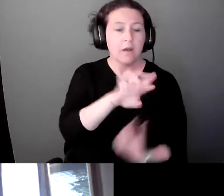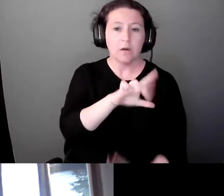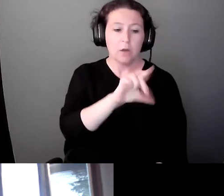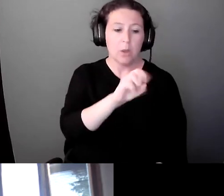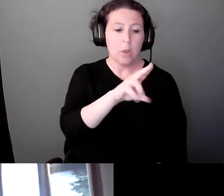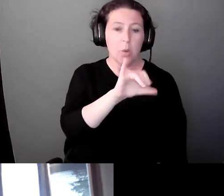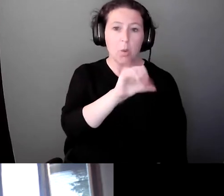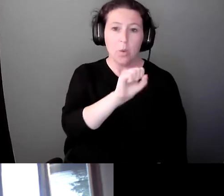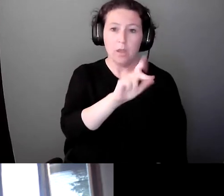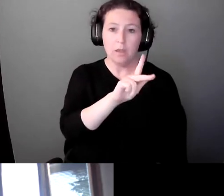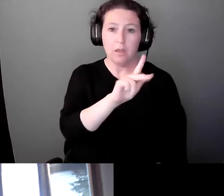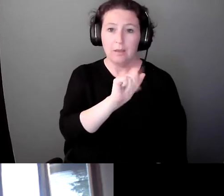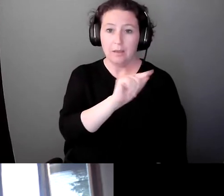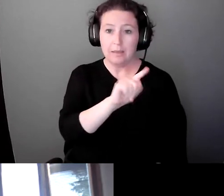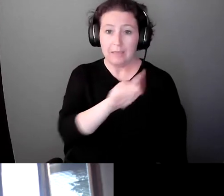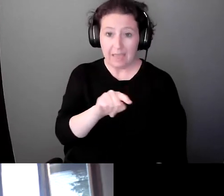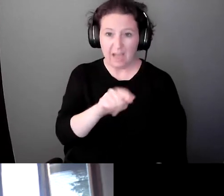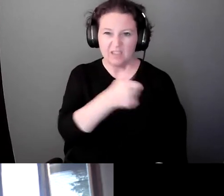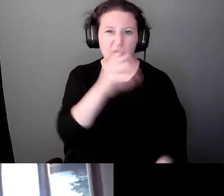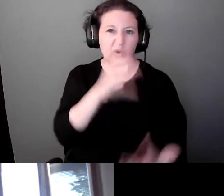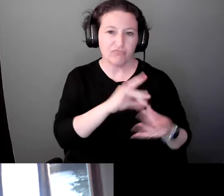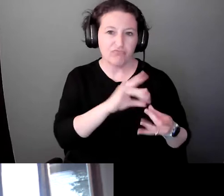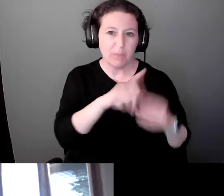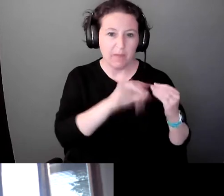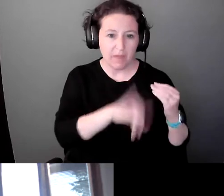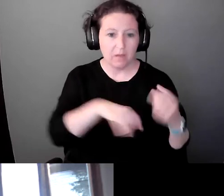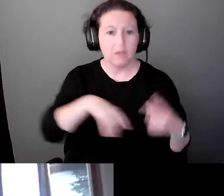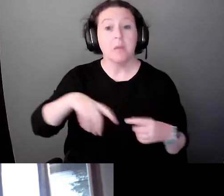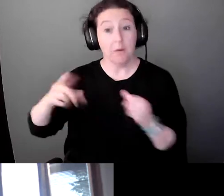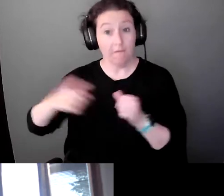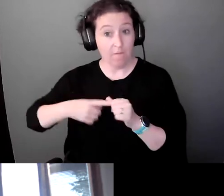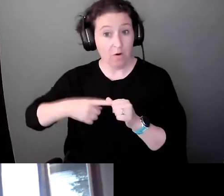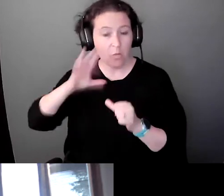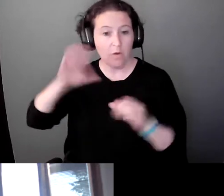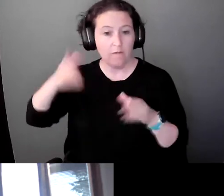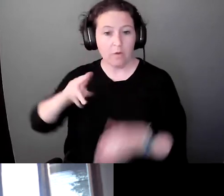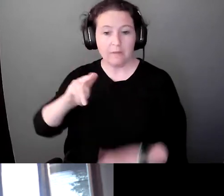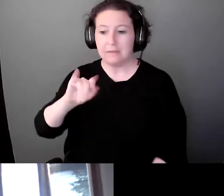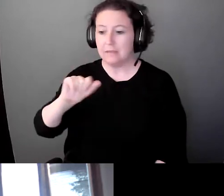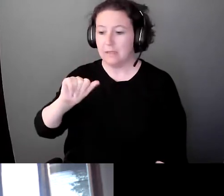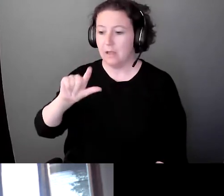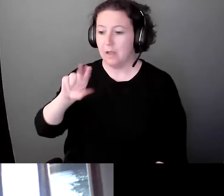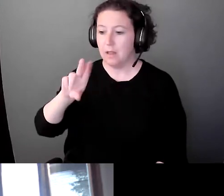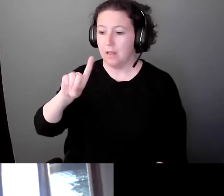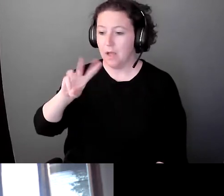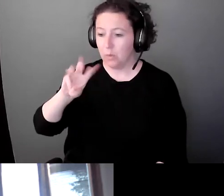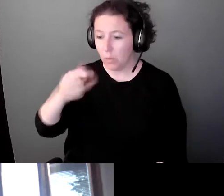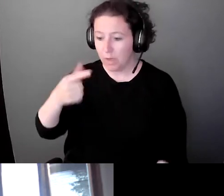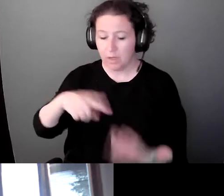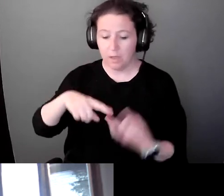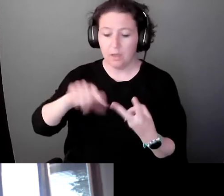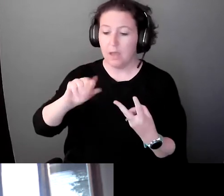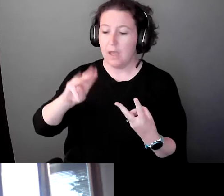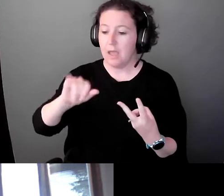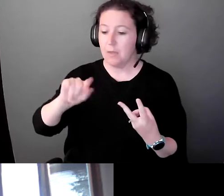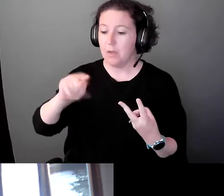those remarks. First of all, we will have Nita Ludwig from the Rock Island County Health Department and Amy Thoreson from the Scott County Health